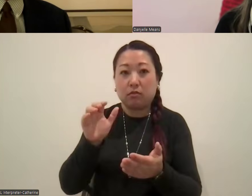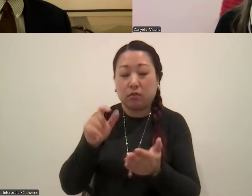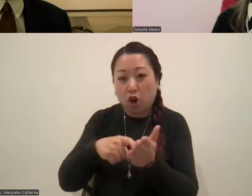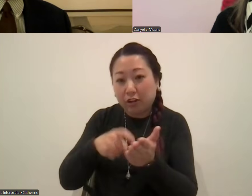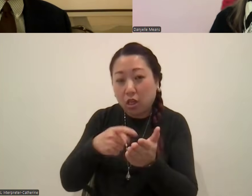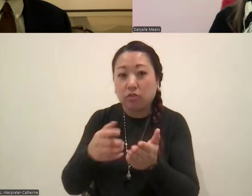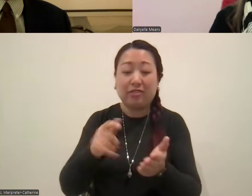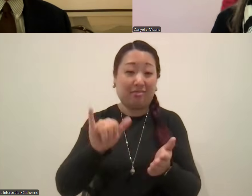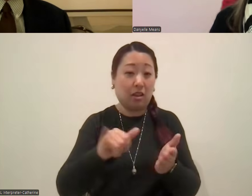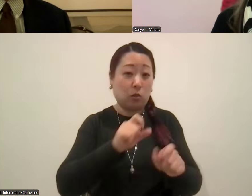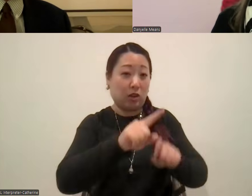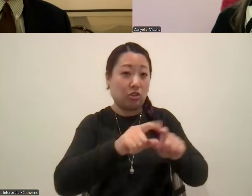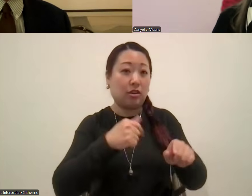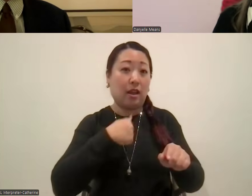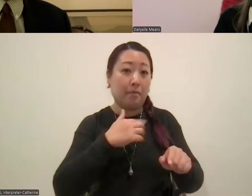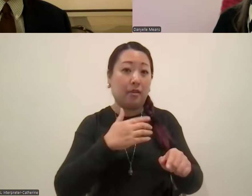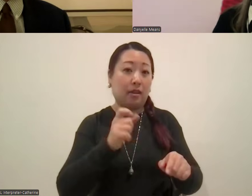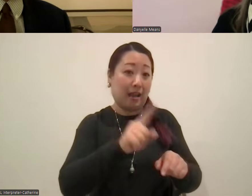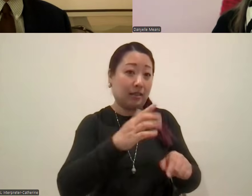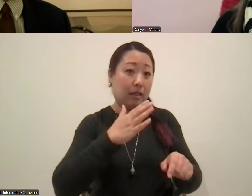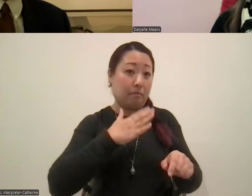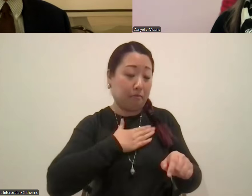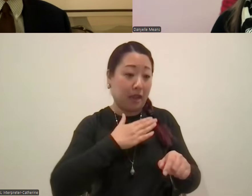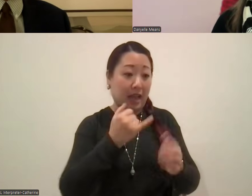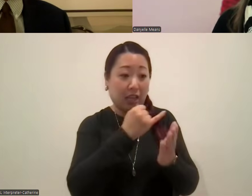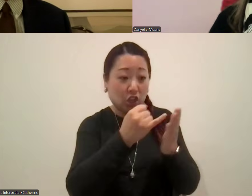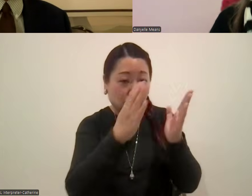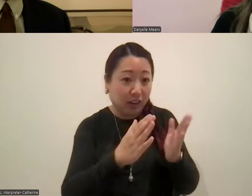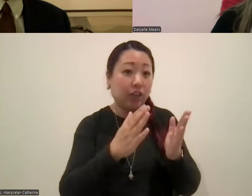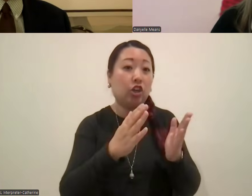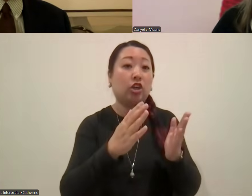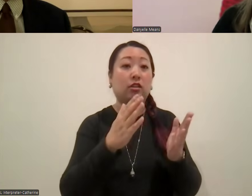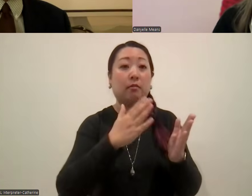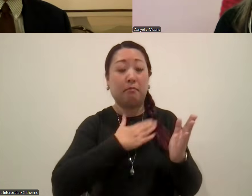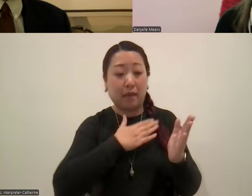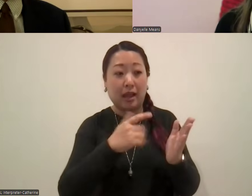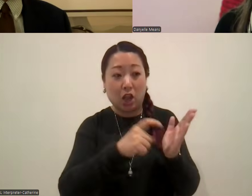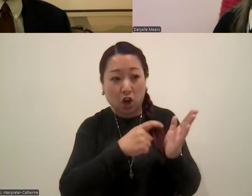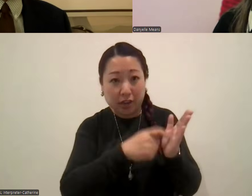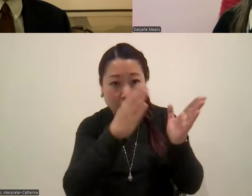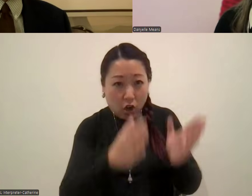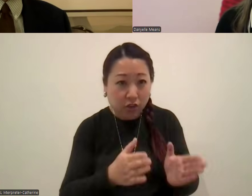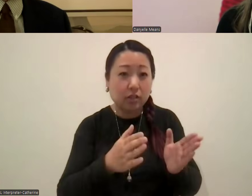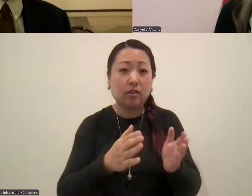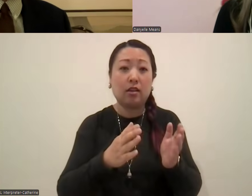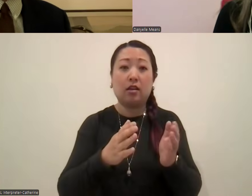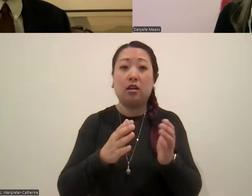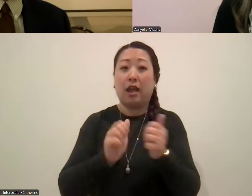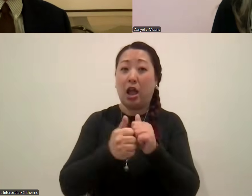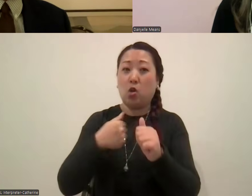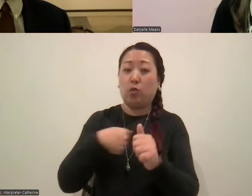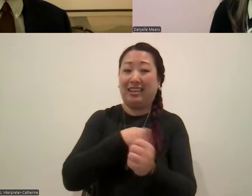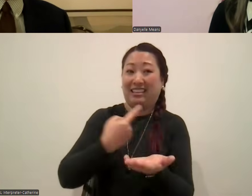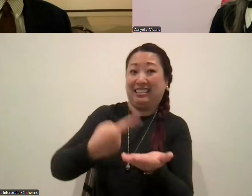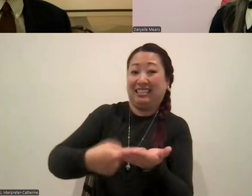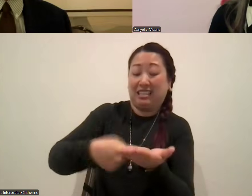archaeologists. How do we talk about archaeology in a Native context? And that